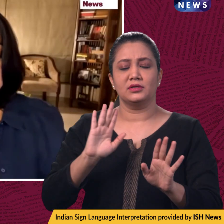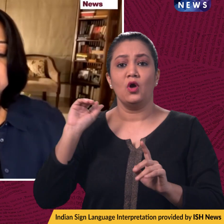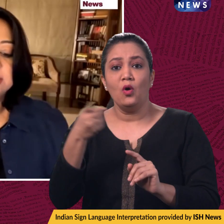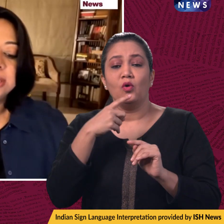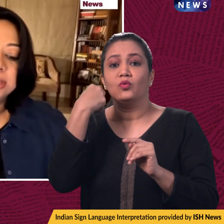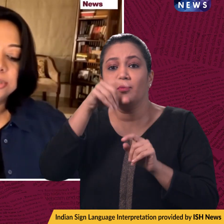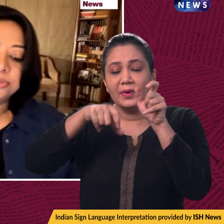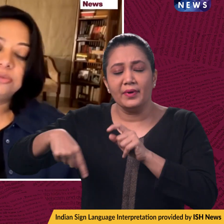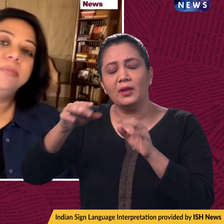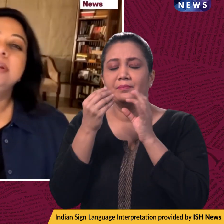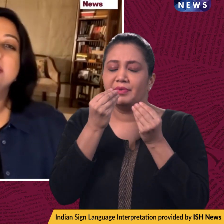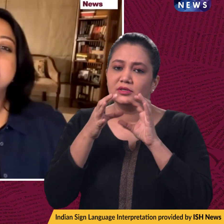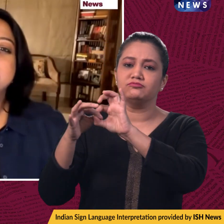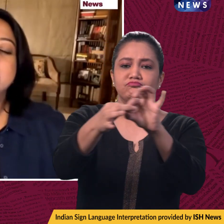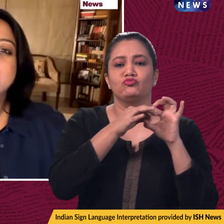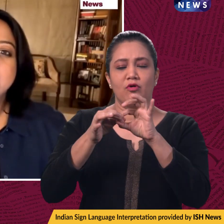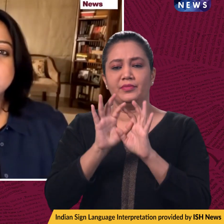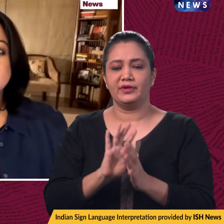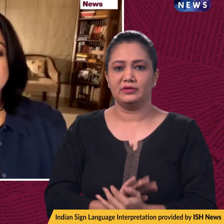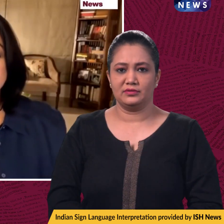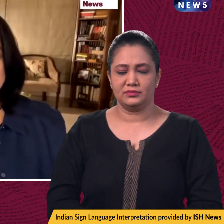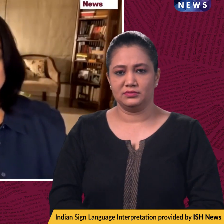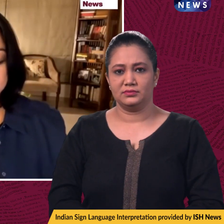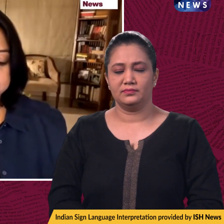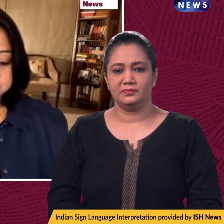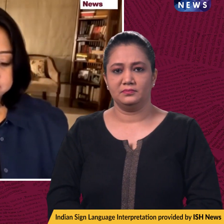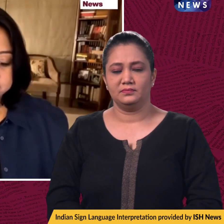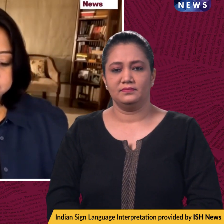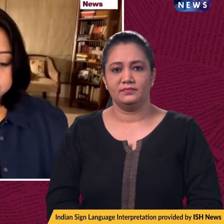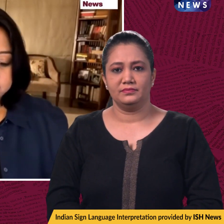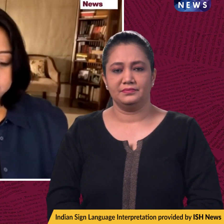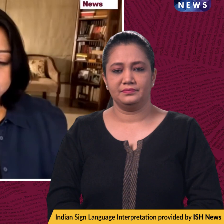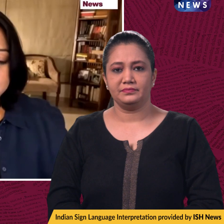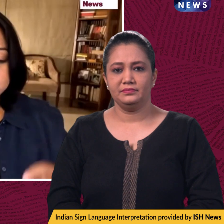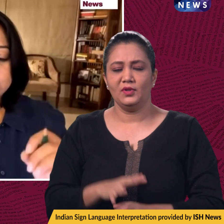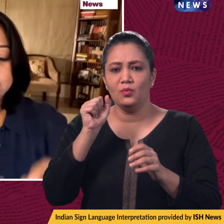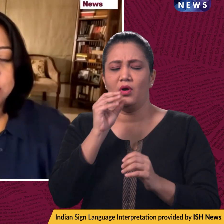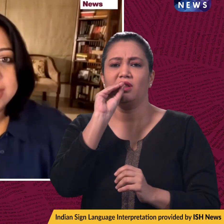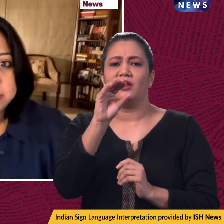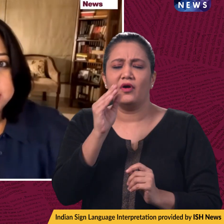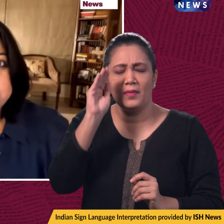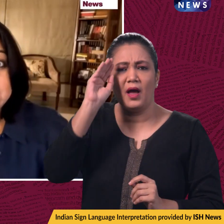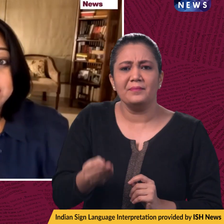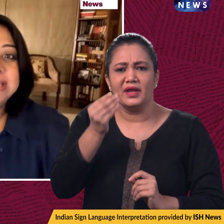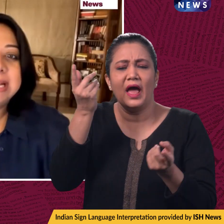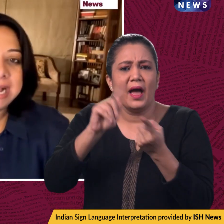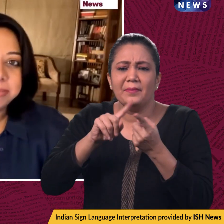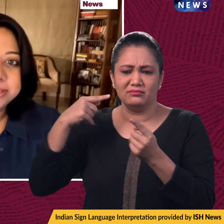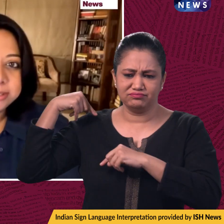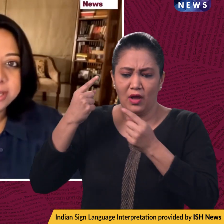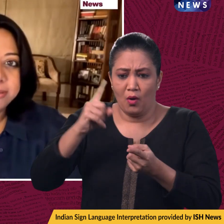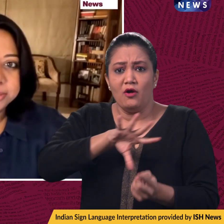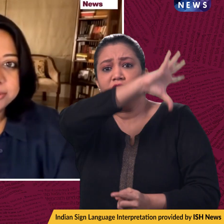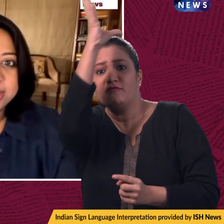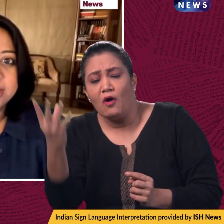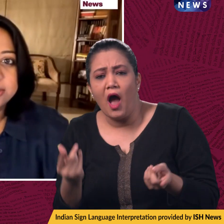concerned are requested to cooperate." End quote. I'll just give you an update of everything that